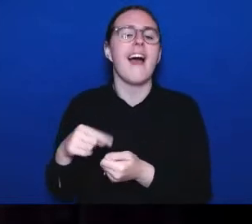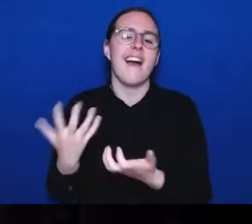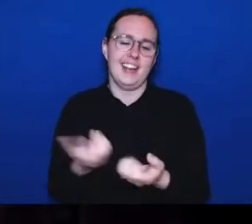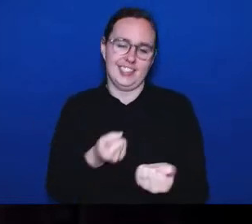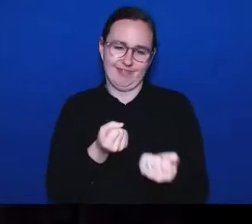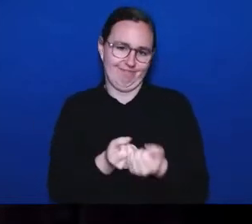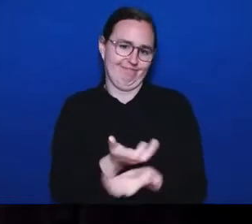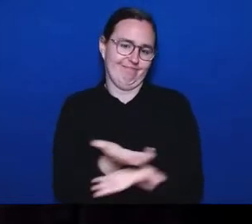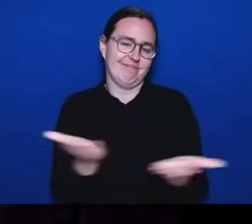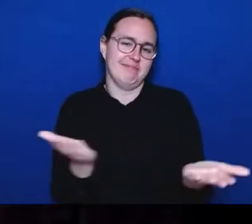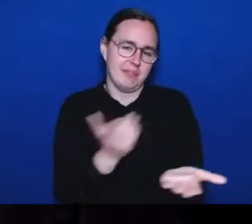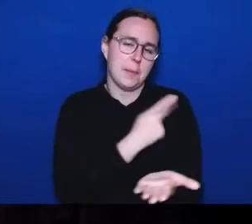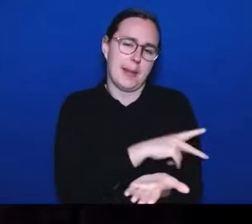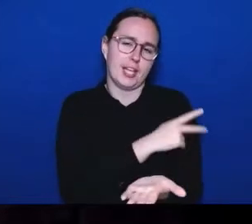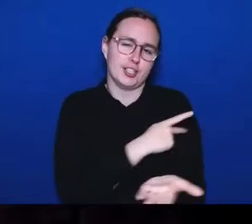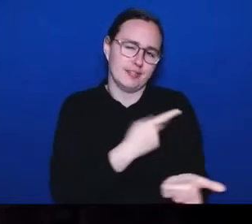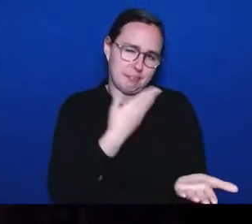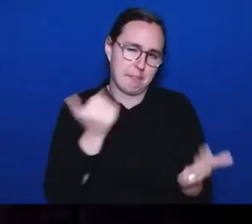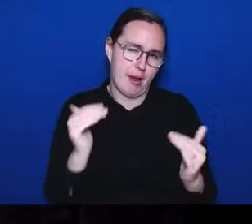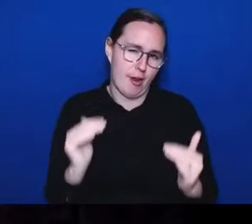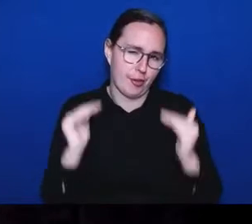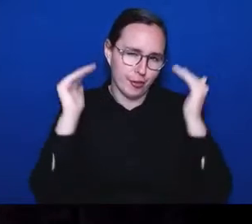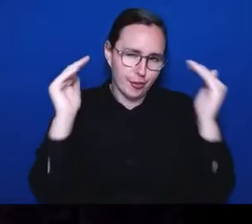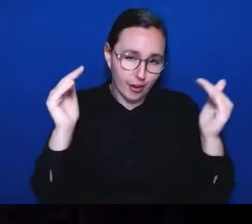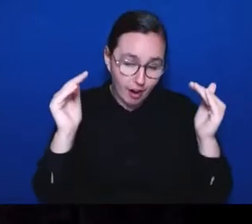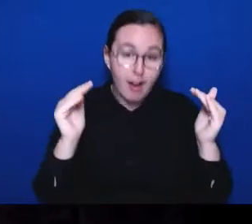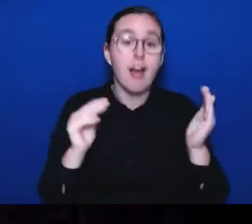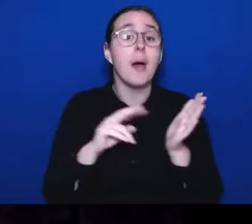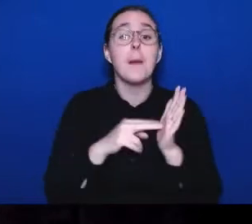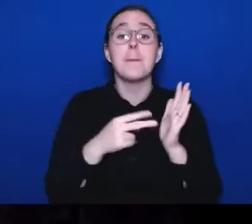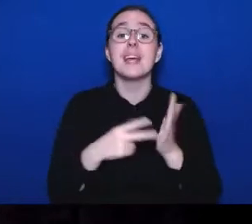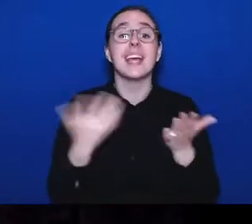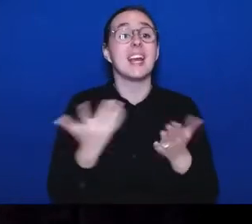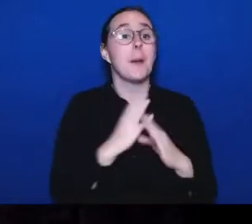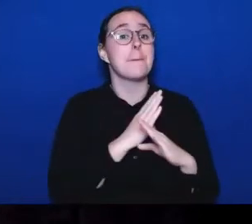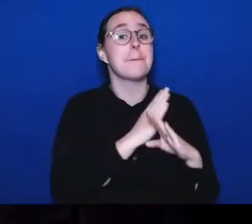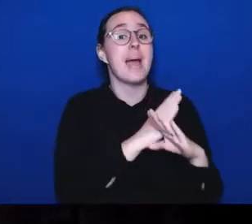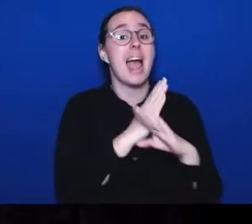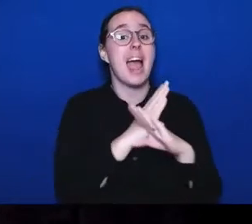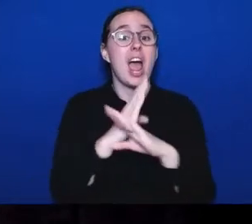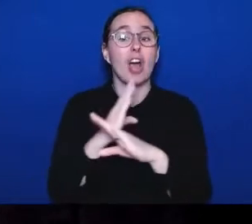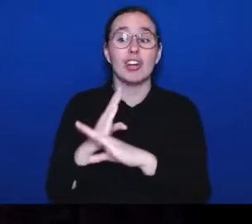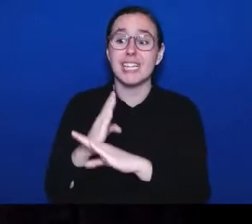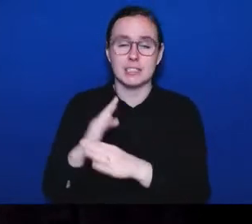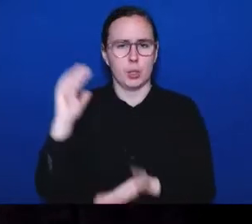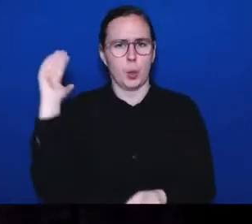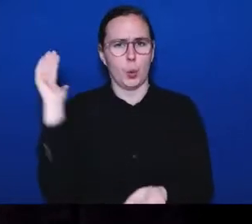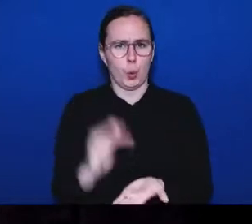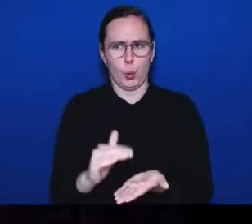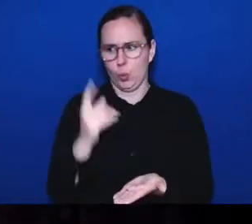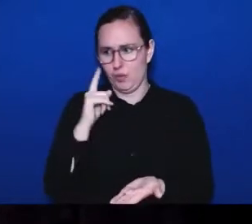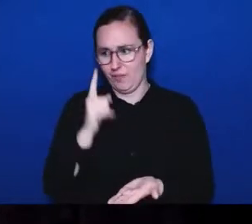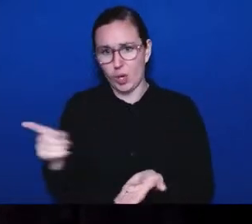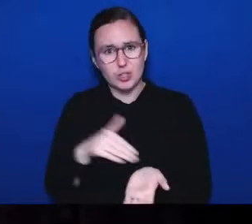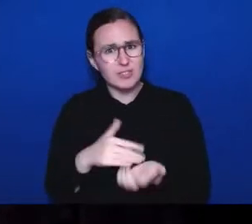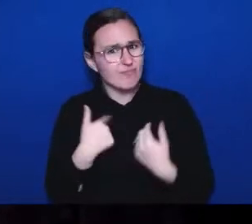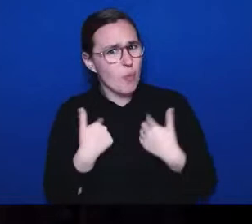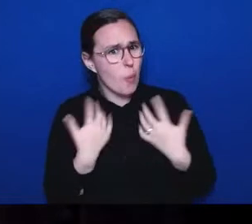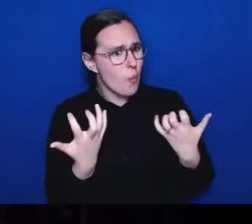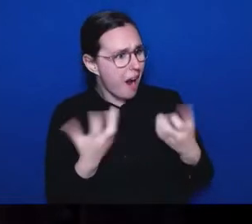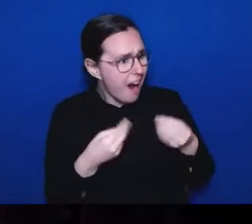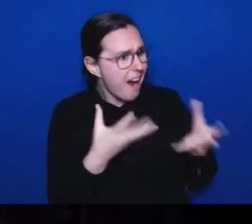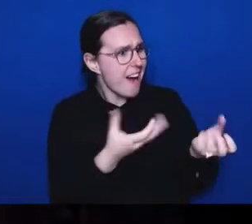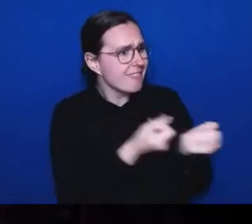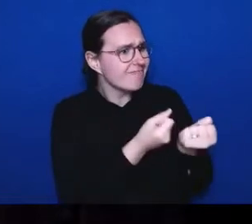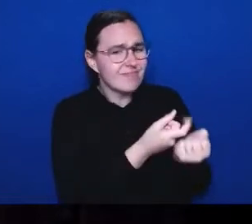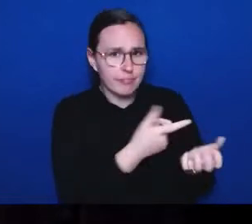and reduces the barriers to doctors in the delivery of care to their patients. The tentative agreement supports our